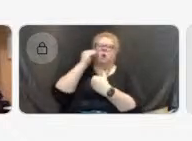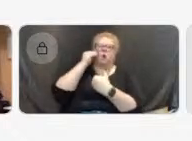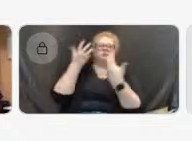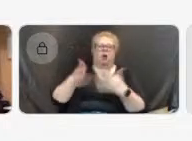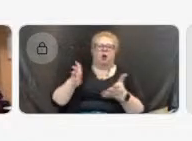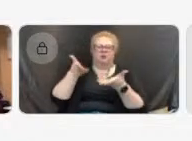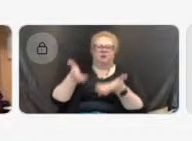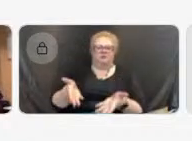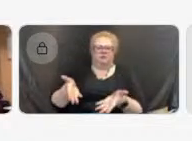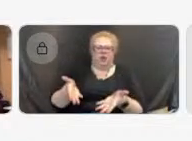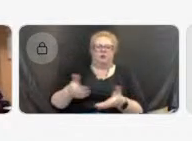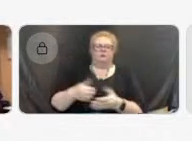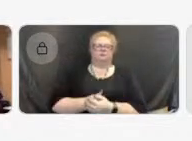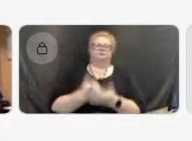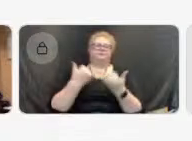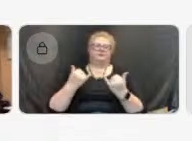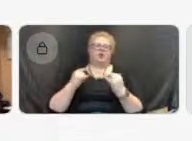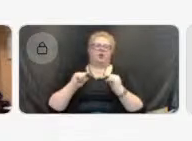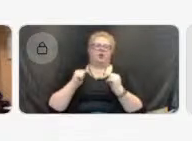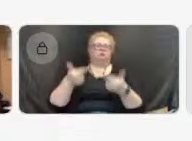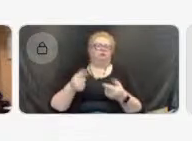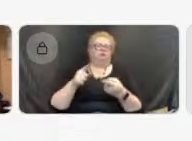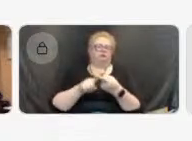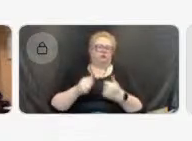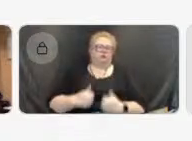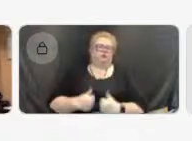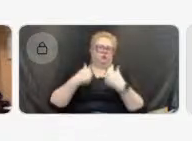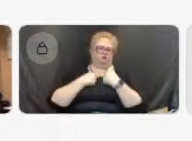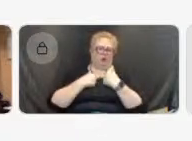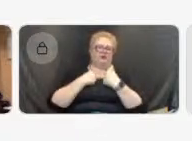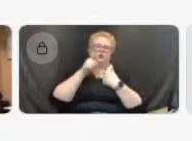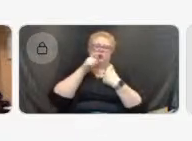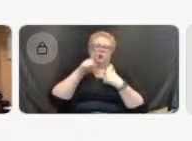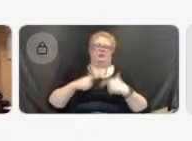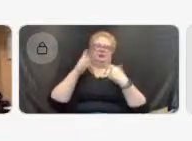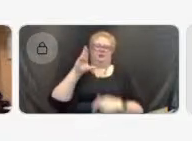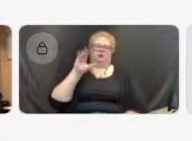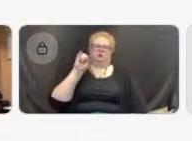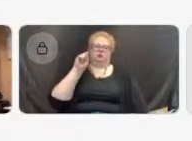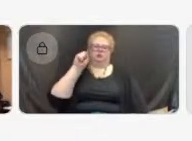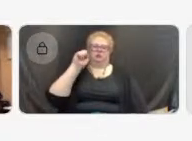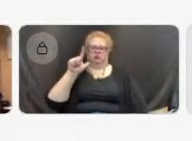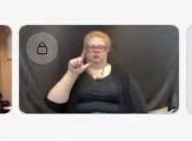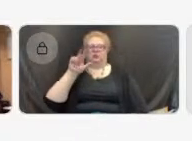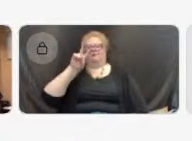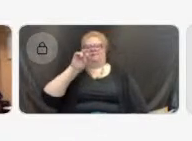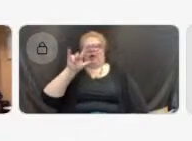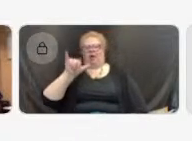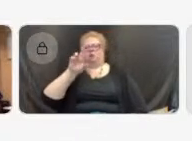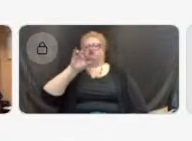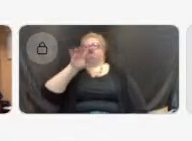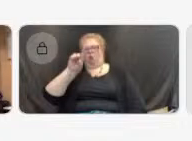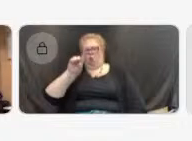At this time, I'd like to hand the presentation over to resident of Crystal Valley Road, Melody Parsley.